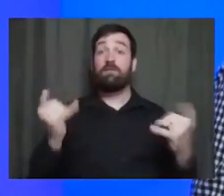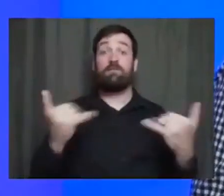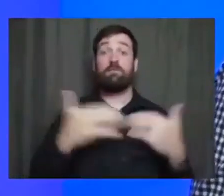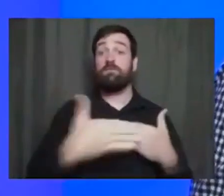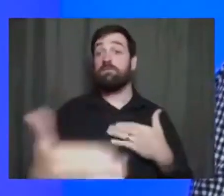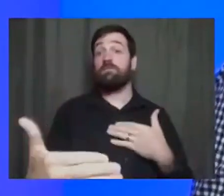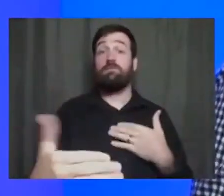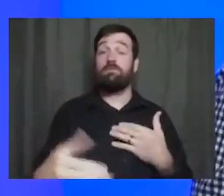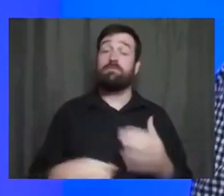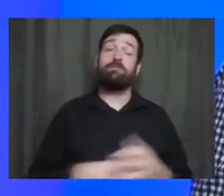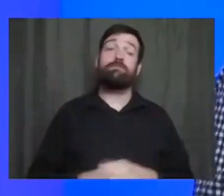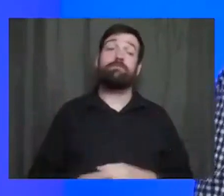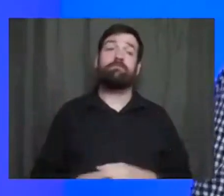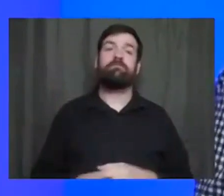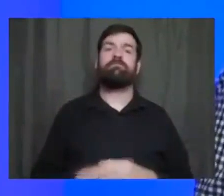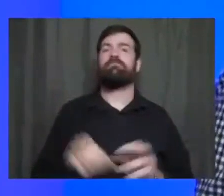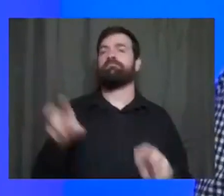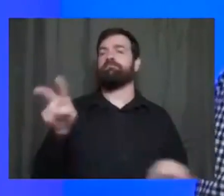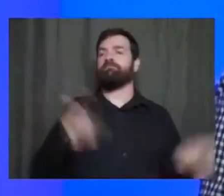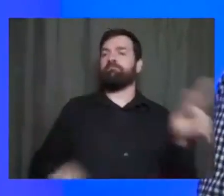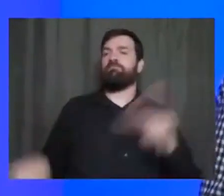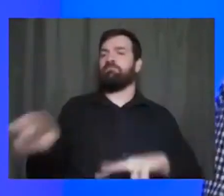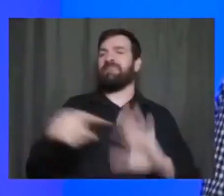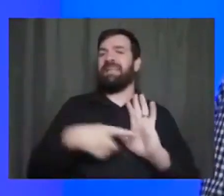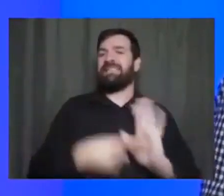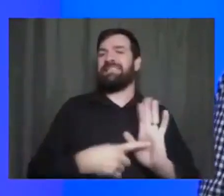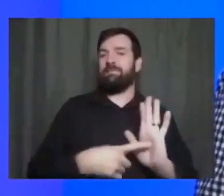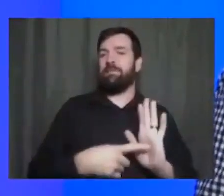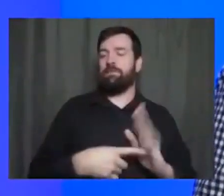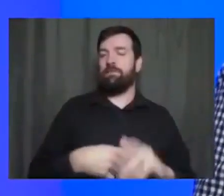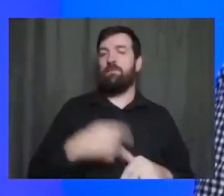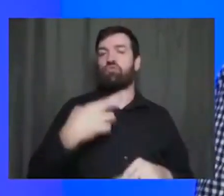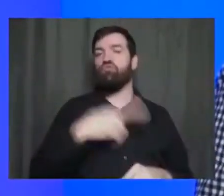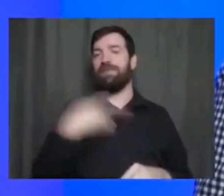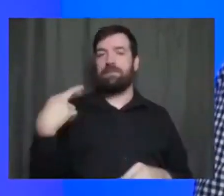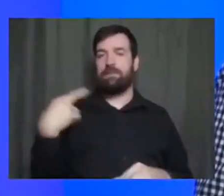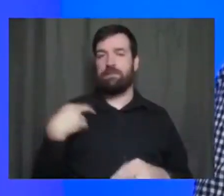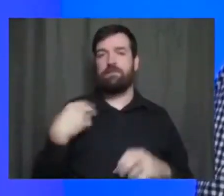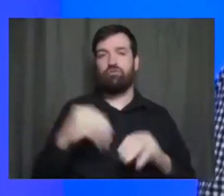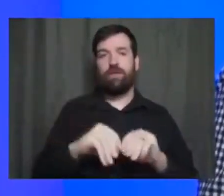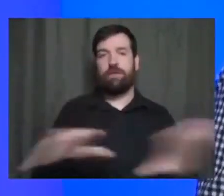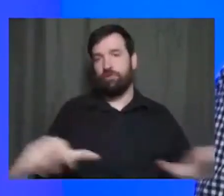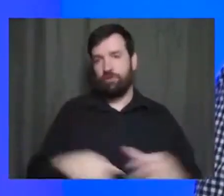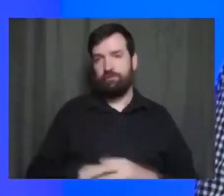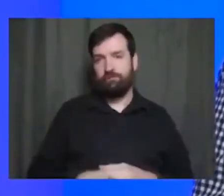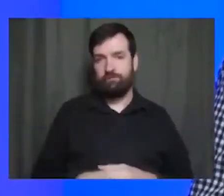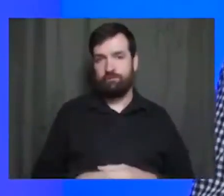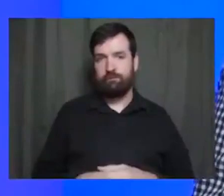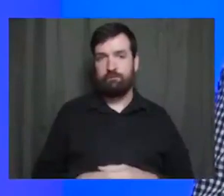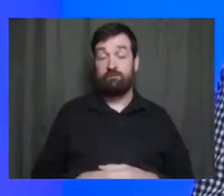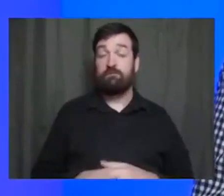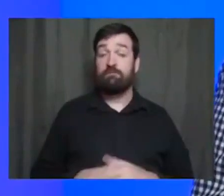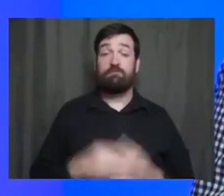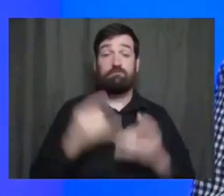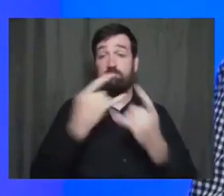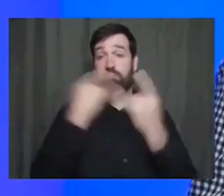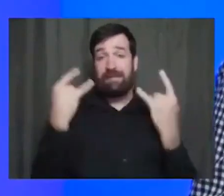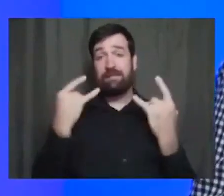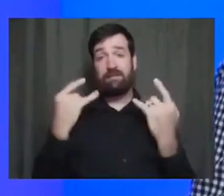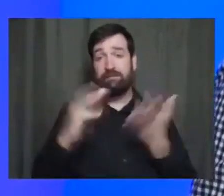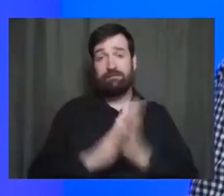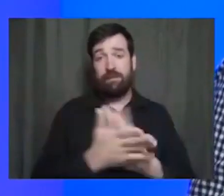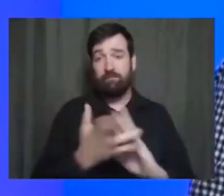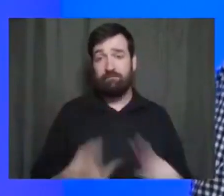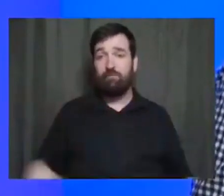at symptoms as a risk of transmission really in general. So masks are normalized in our communities